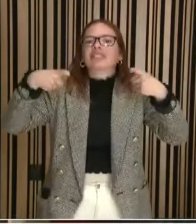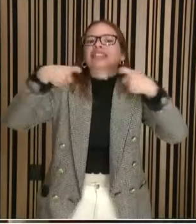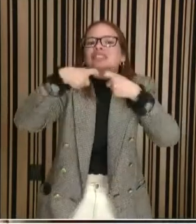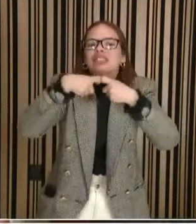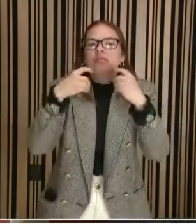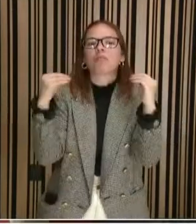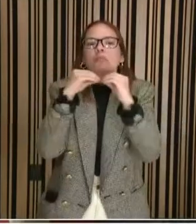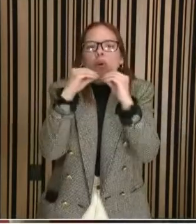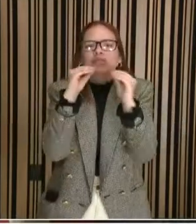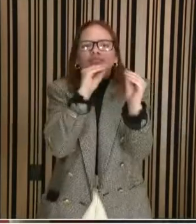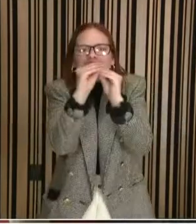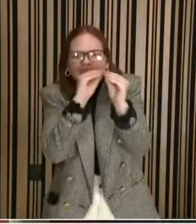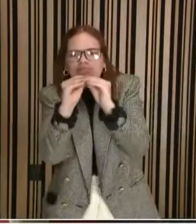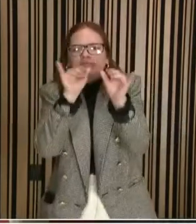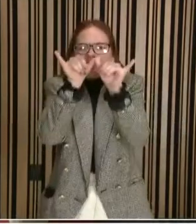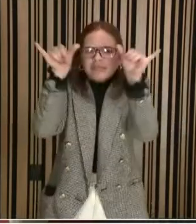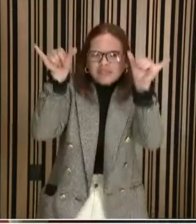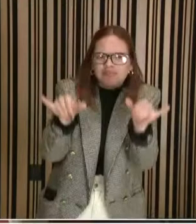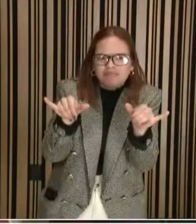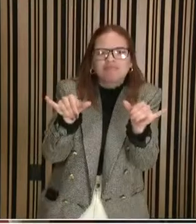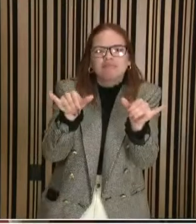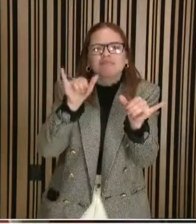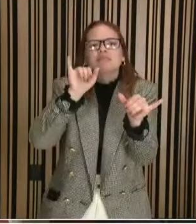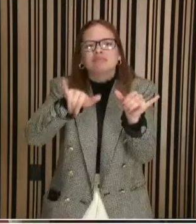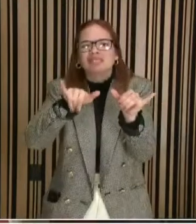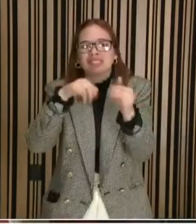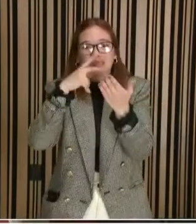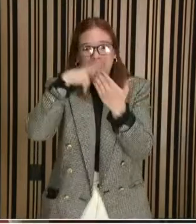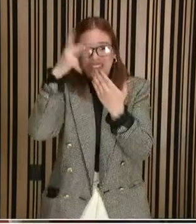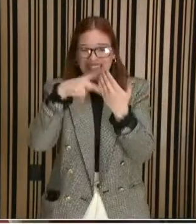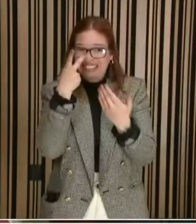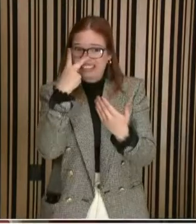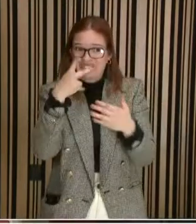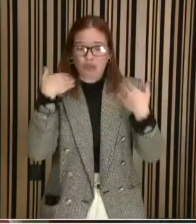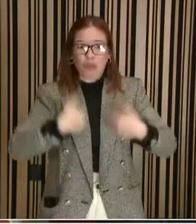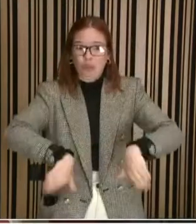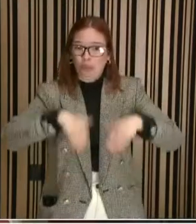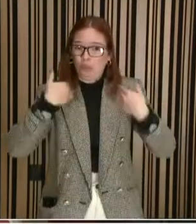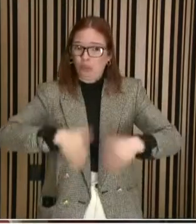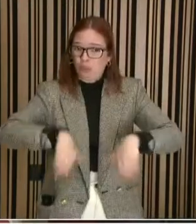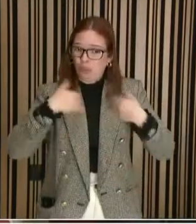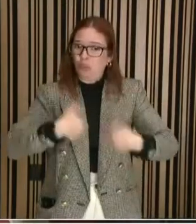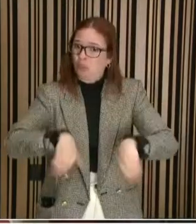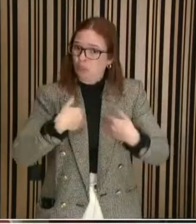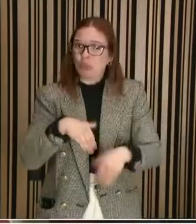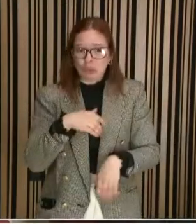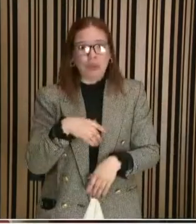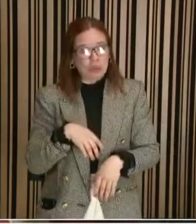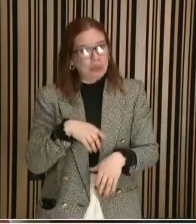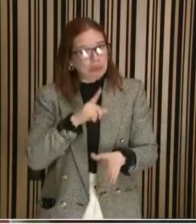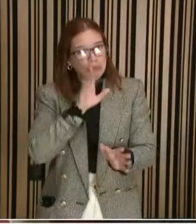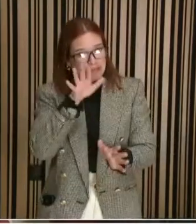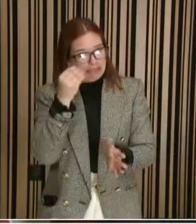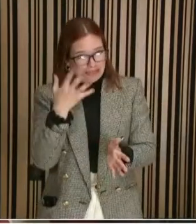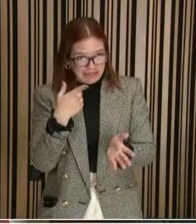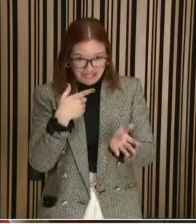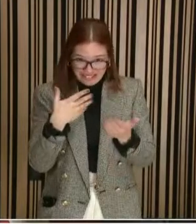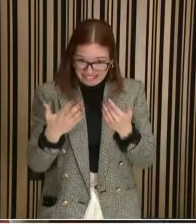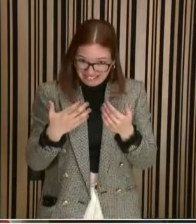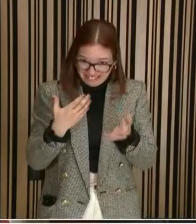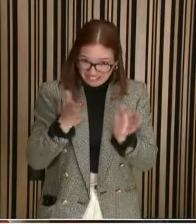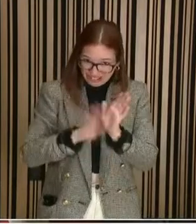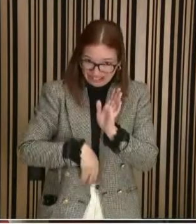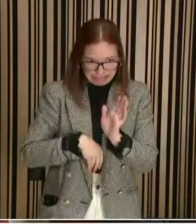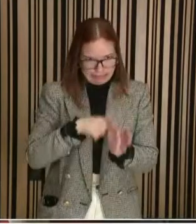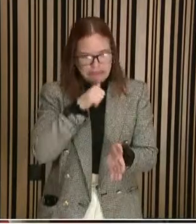We looked at all of that, tens of millions more annually for operating, over $100 million in capital, knowing